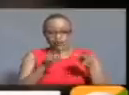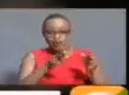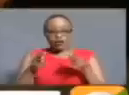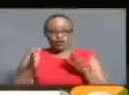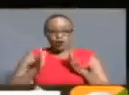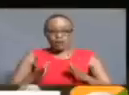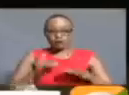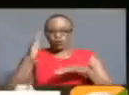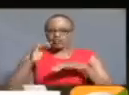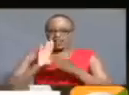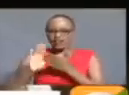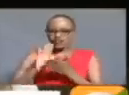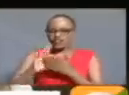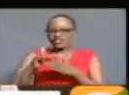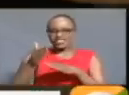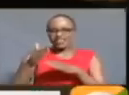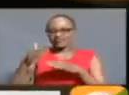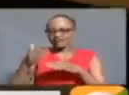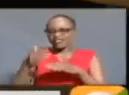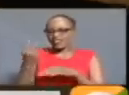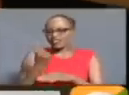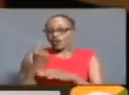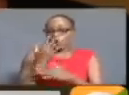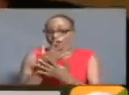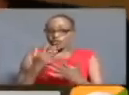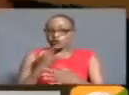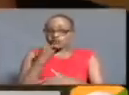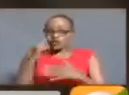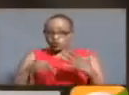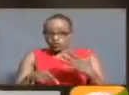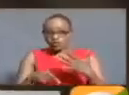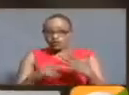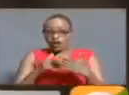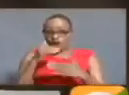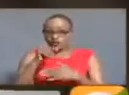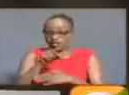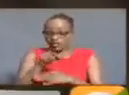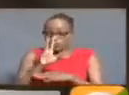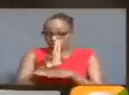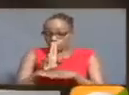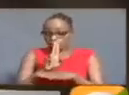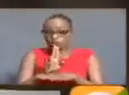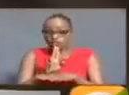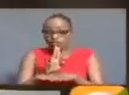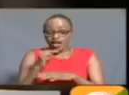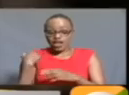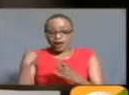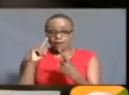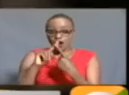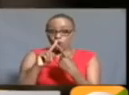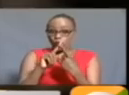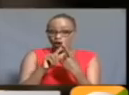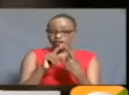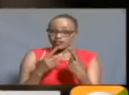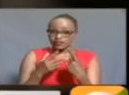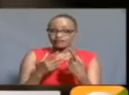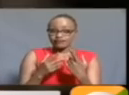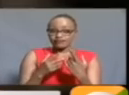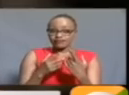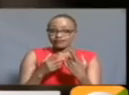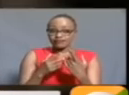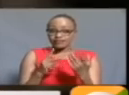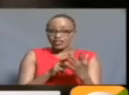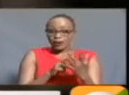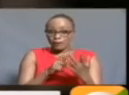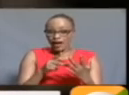faster. The only thing I would tell you, you really have to avoid the sun. Because number one, you could burn.